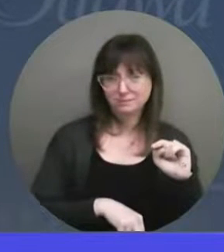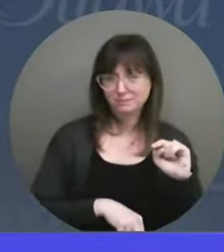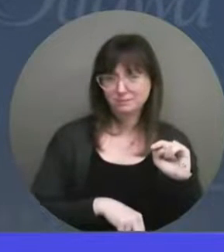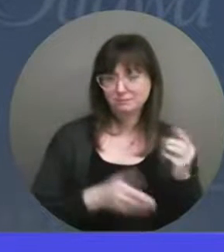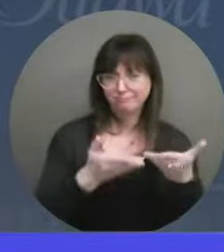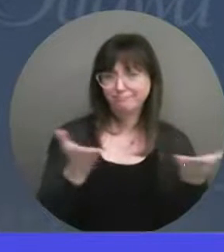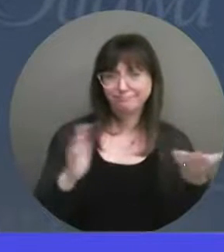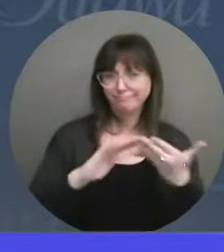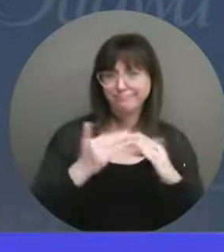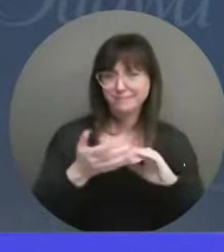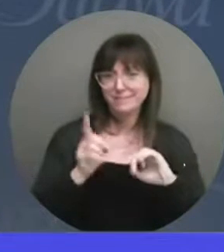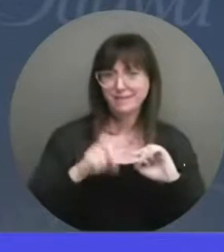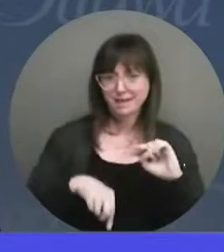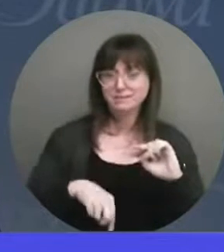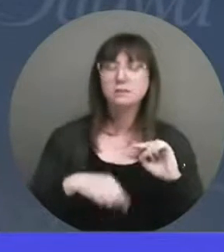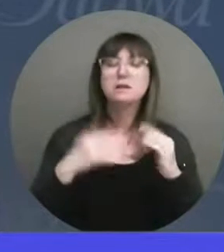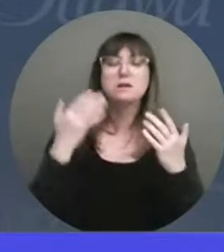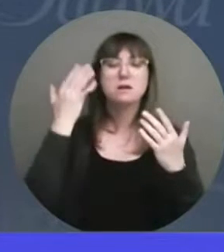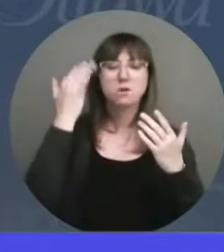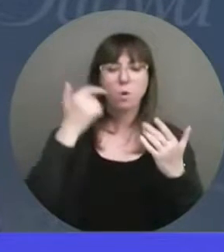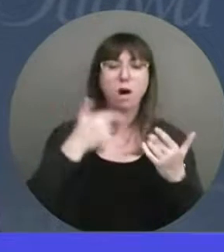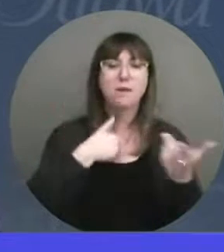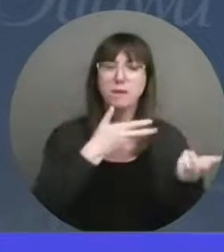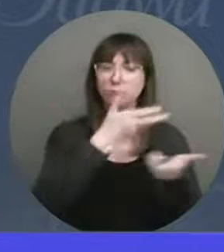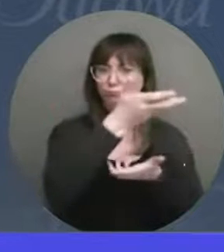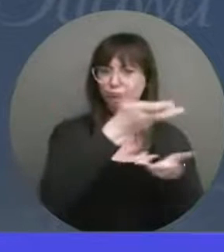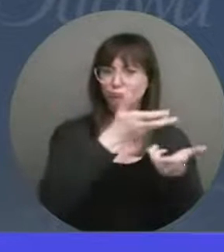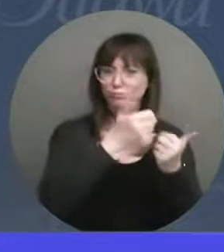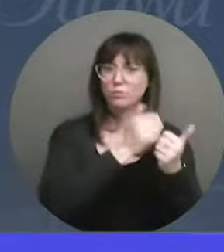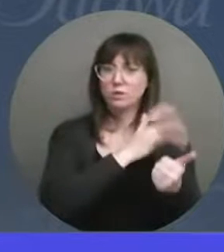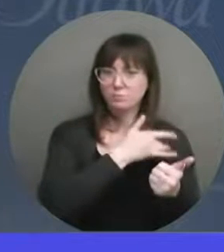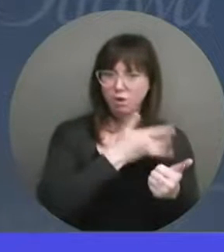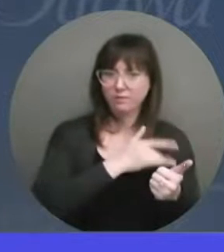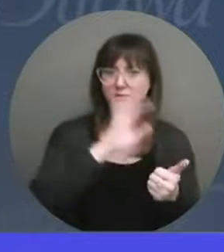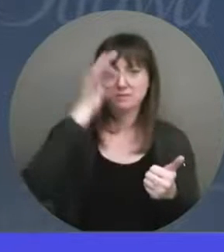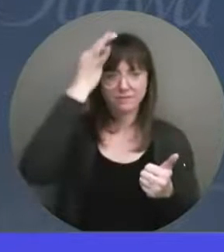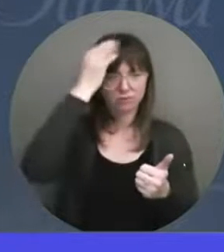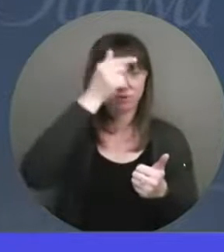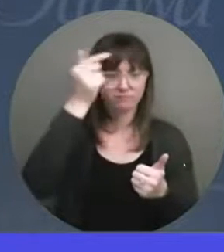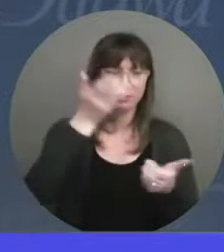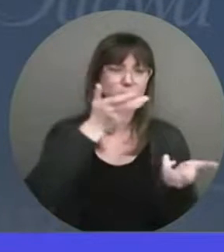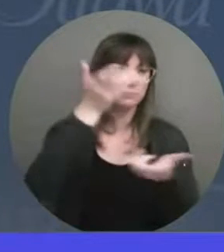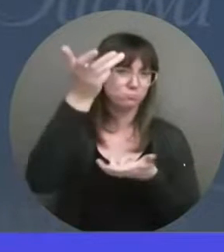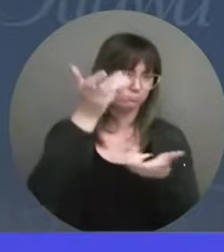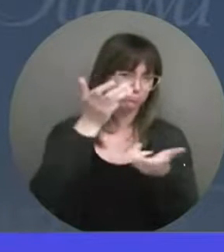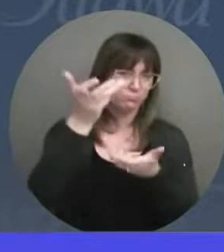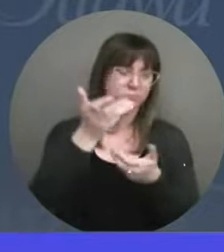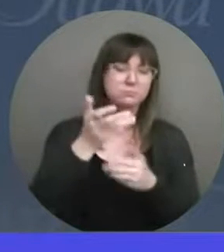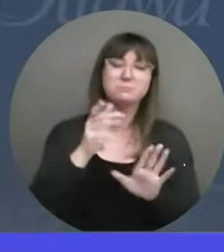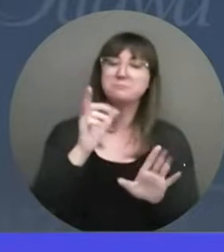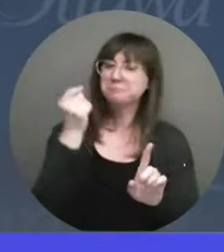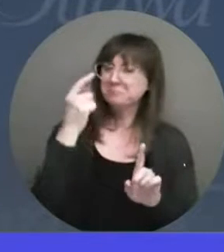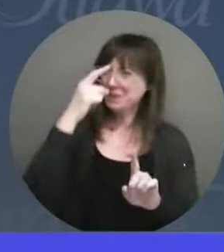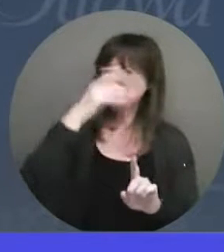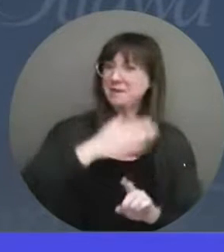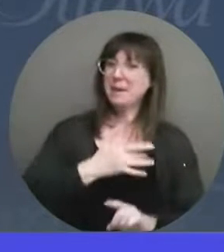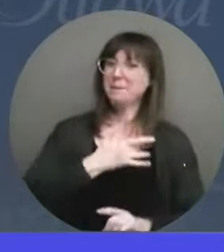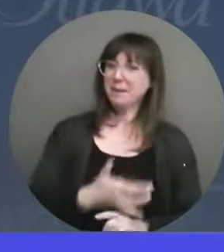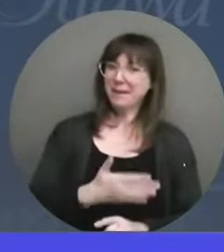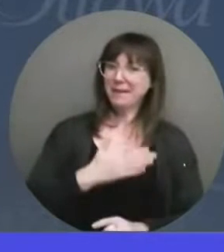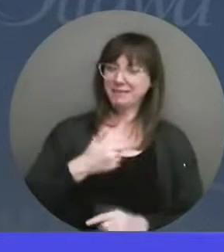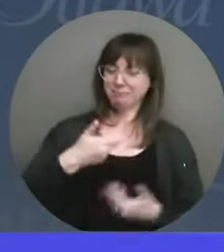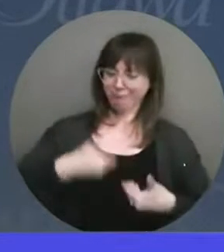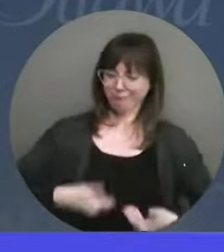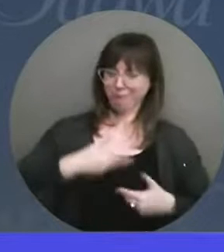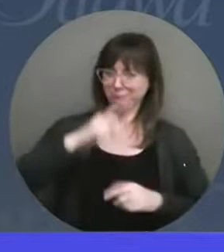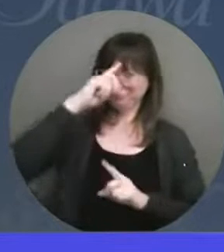why I'm working with the province and the feds. I'm an optimistic by nature. I've been